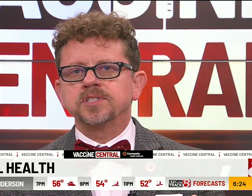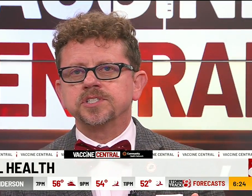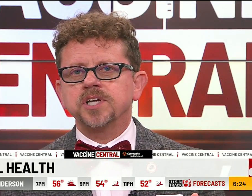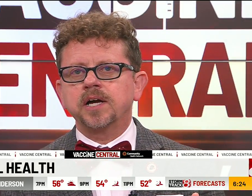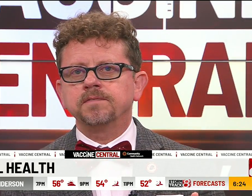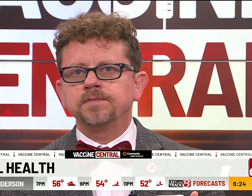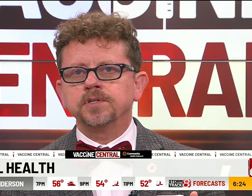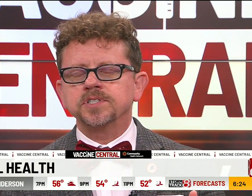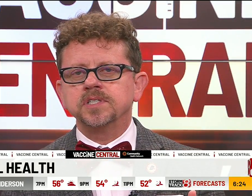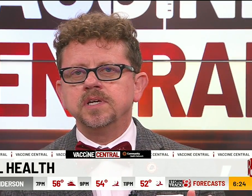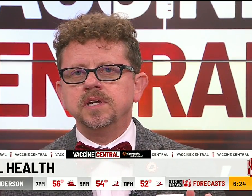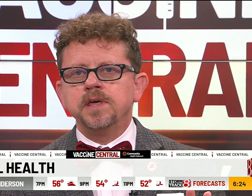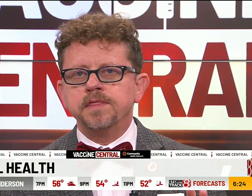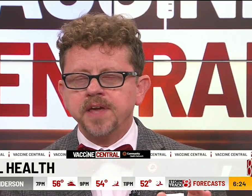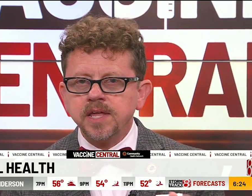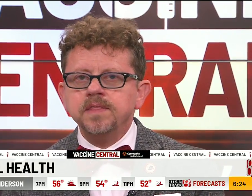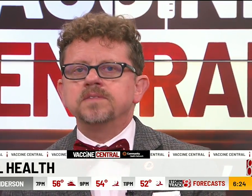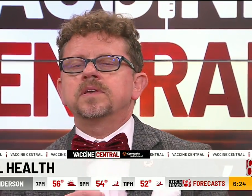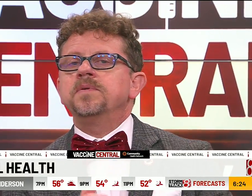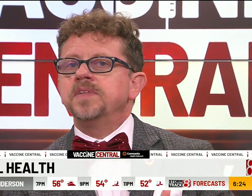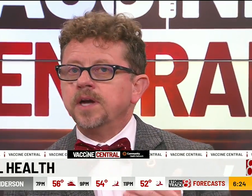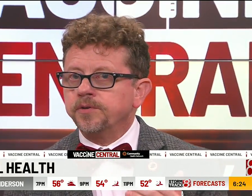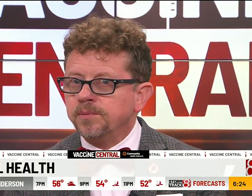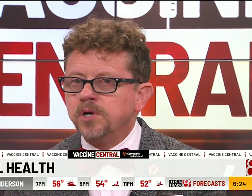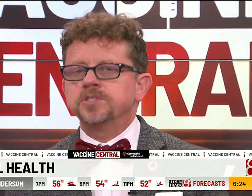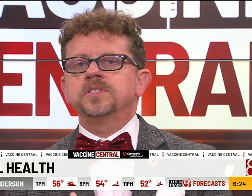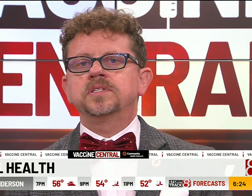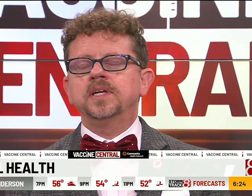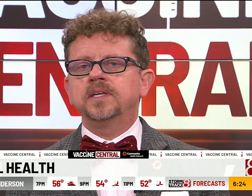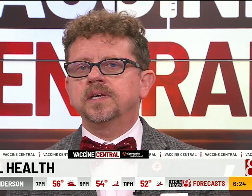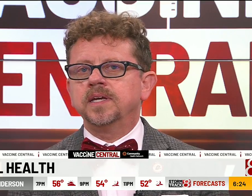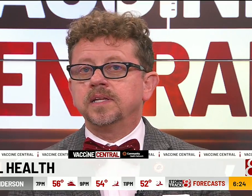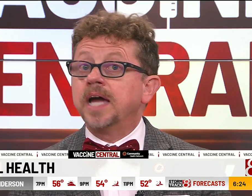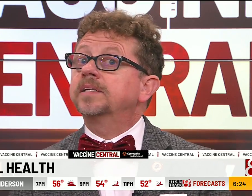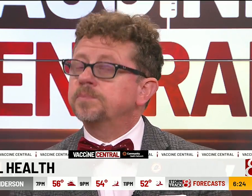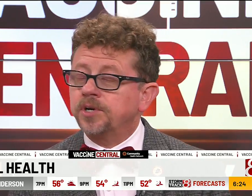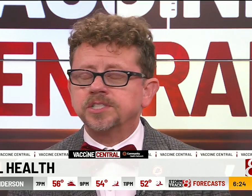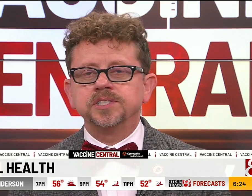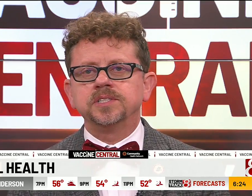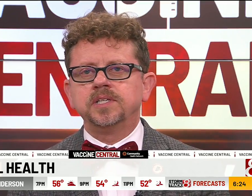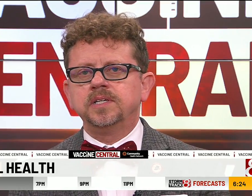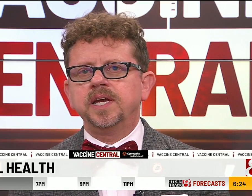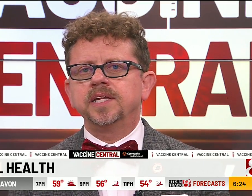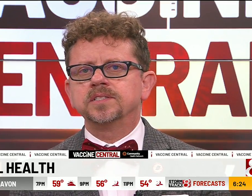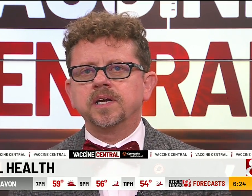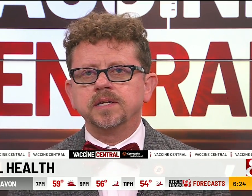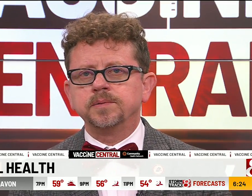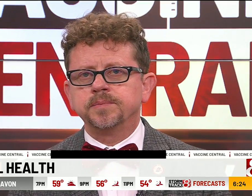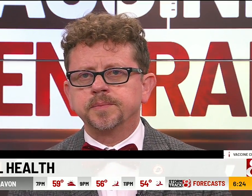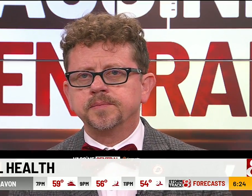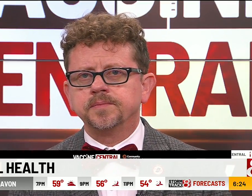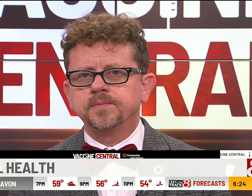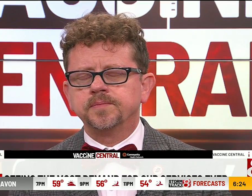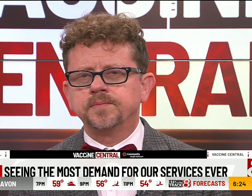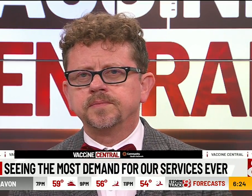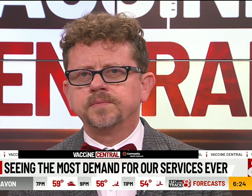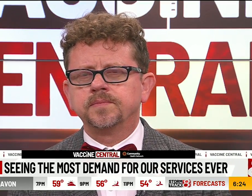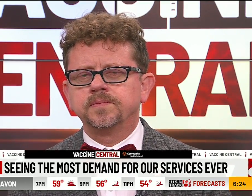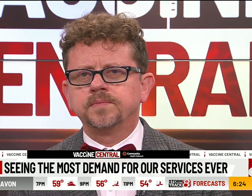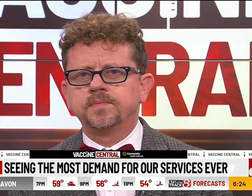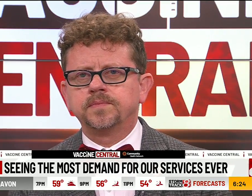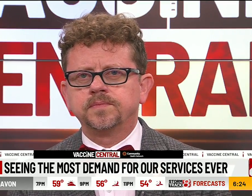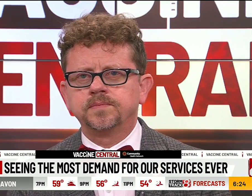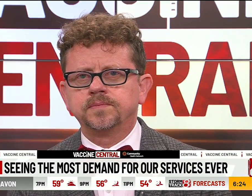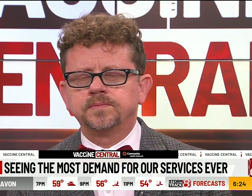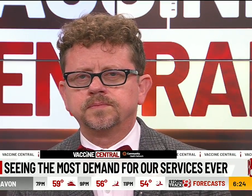understand that there was a shock at first, then some of the other emotions can kick in, like depression and anxiety. Dr.